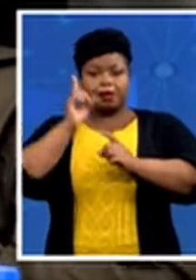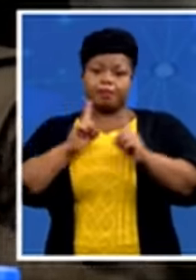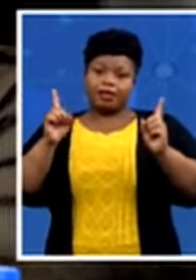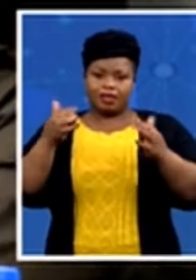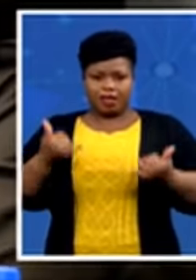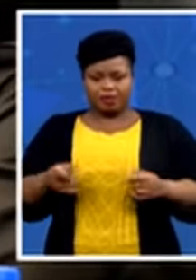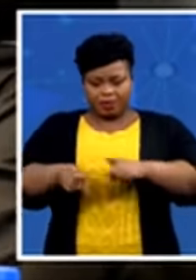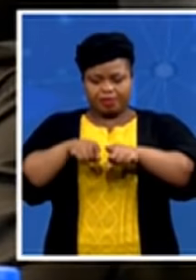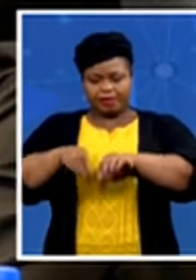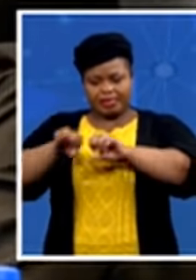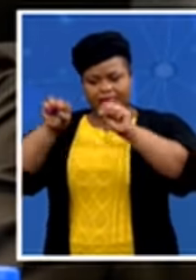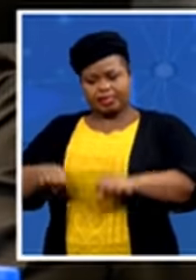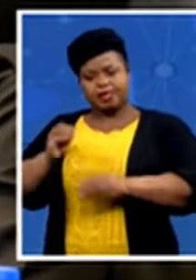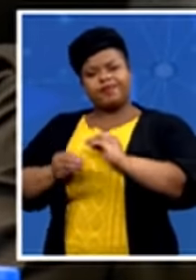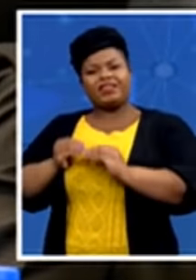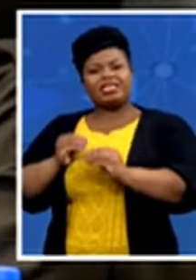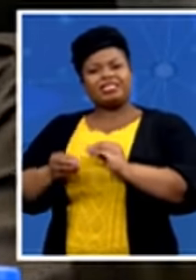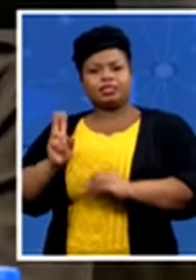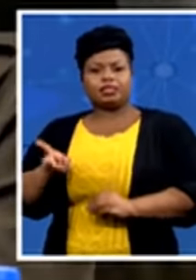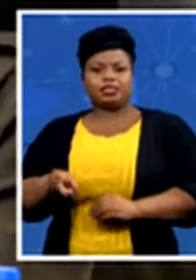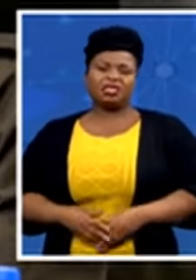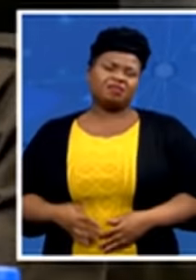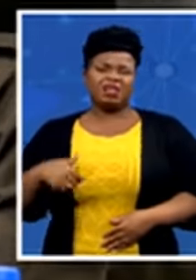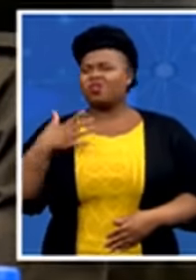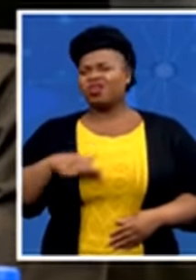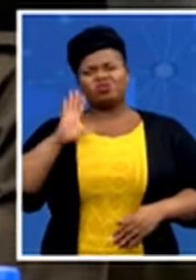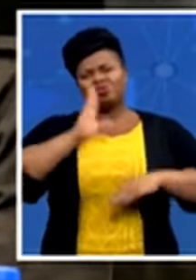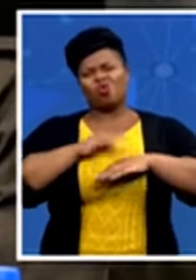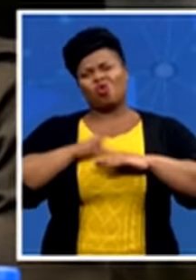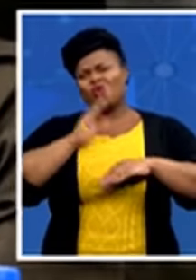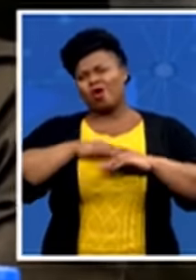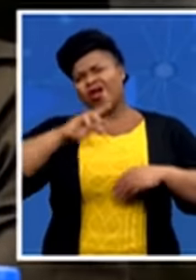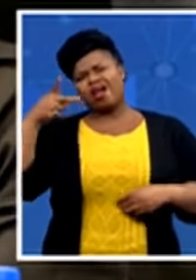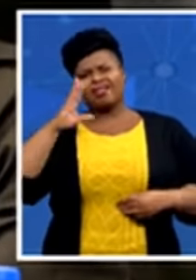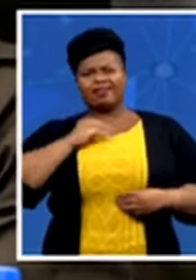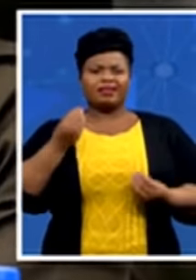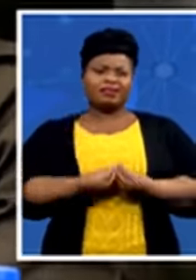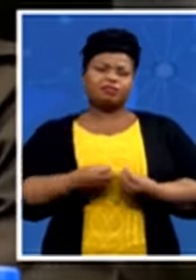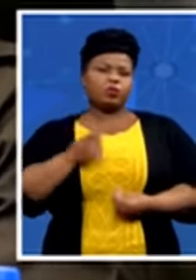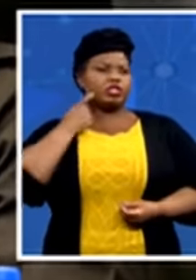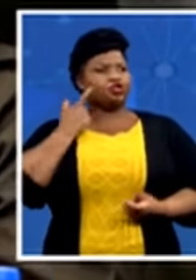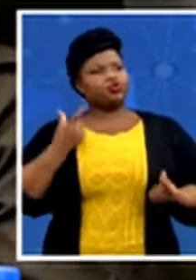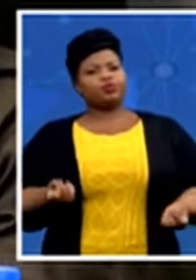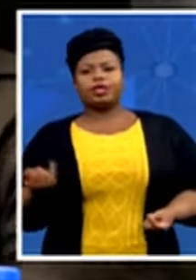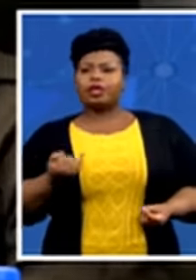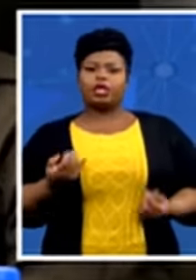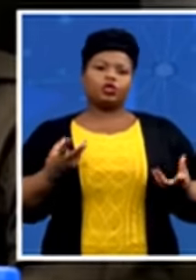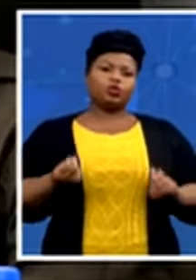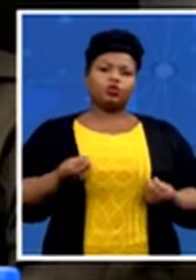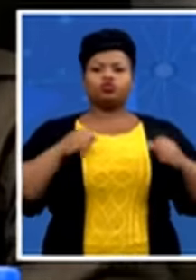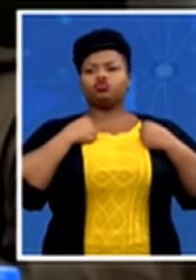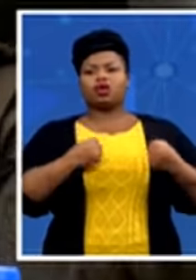to talk about other things which are easy to do, like the new driver's license card. That is like pap and